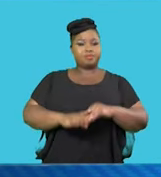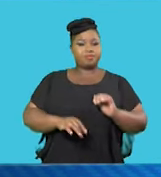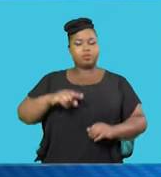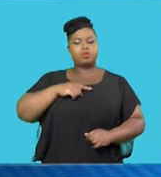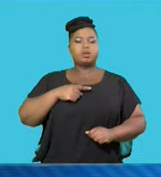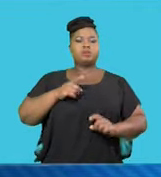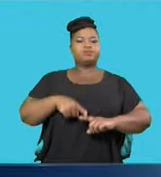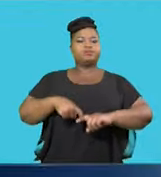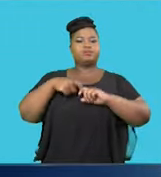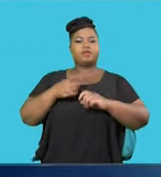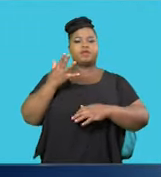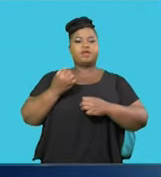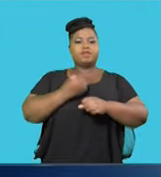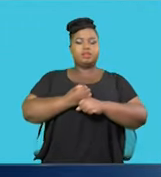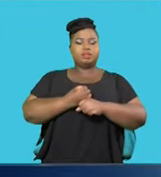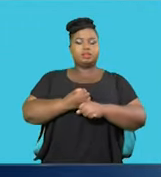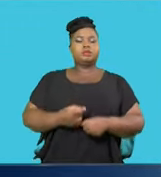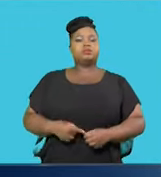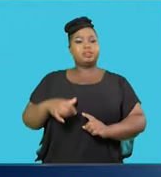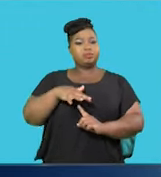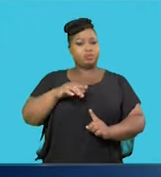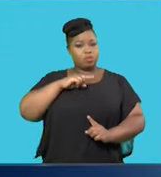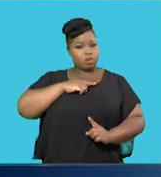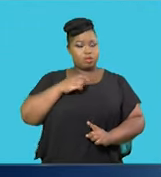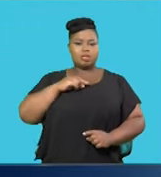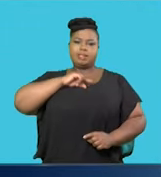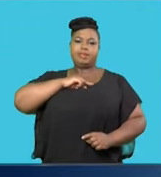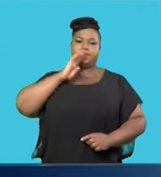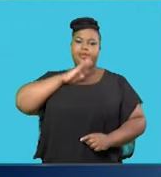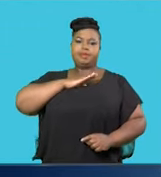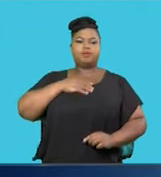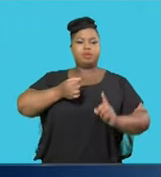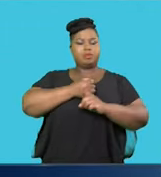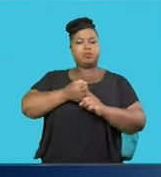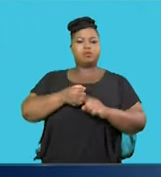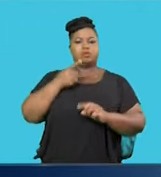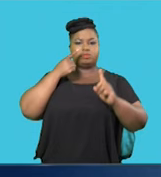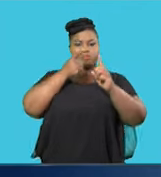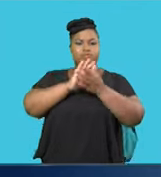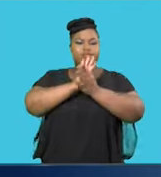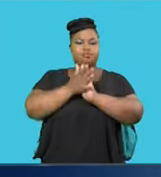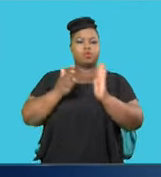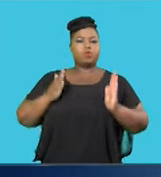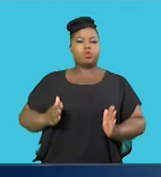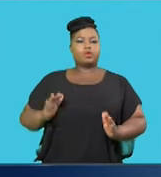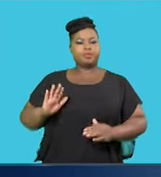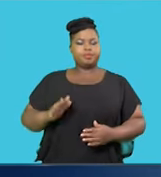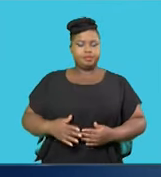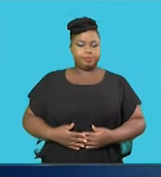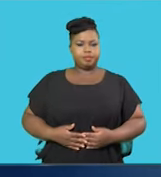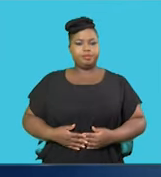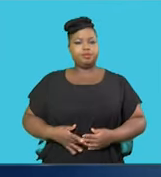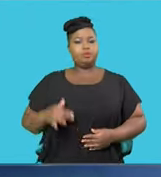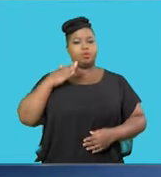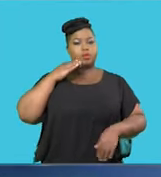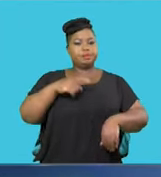wholly suspended for 5 years on condition that he's not found guilty of assault with intent to do grievous bodily harm